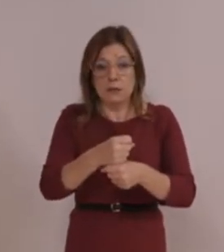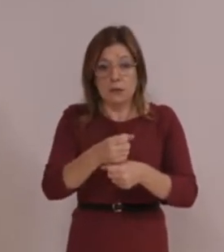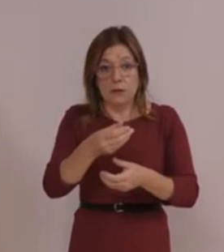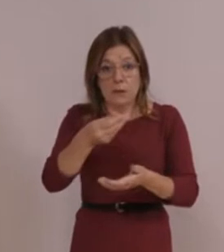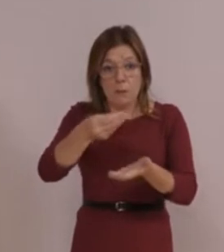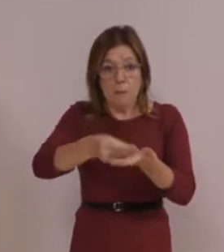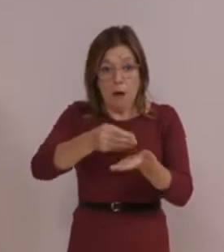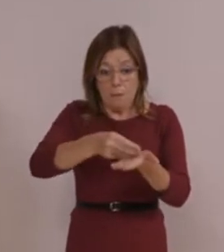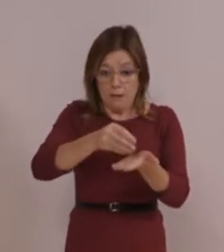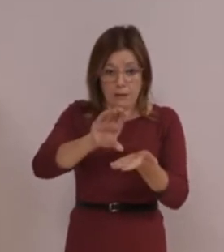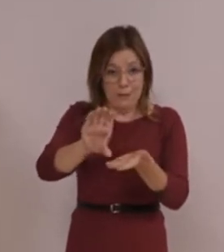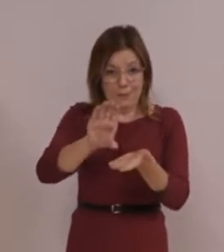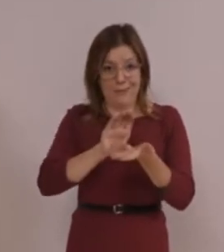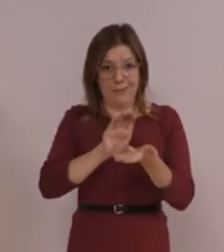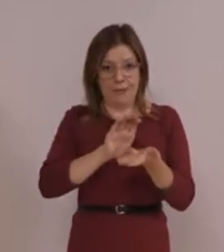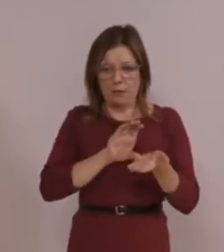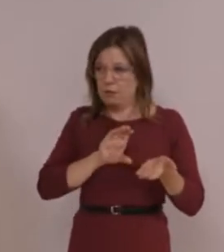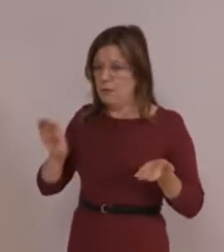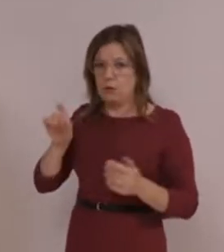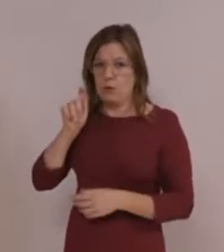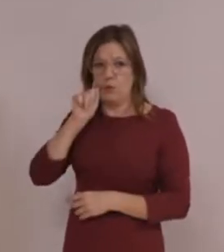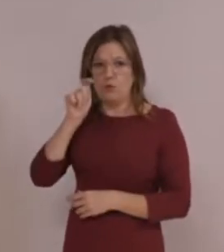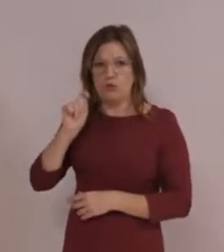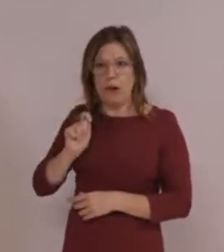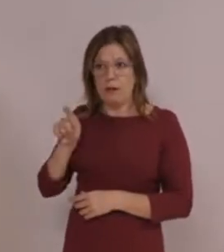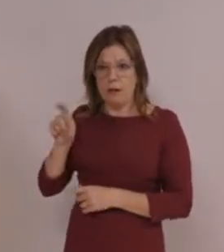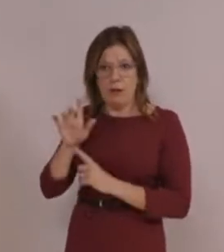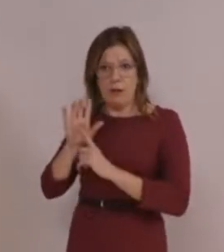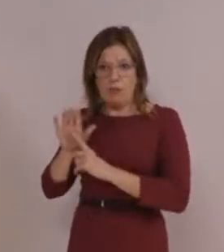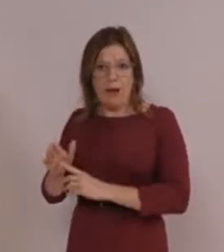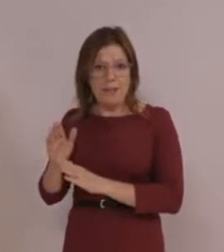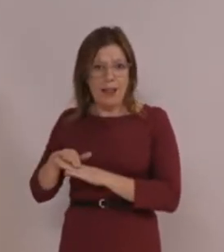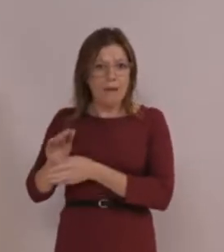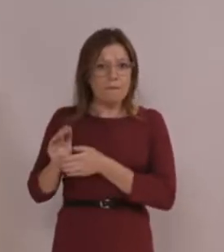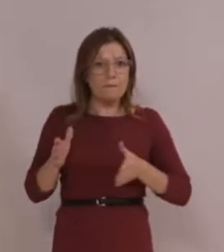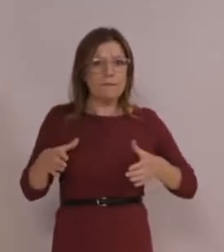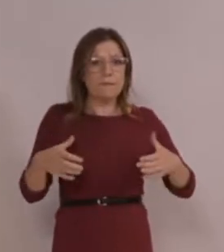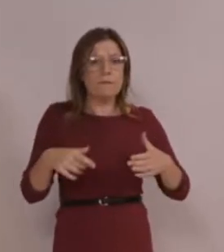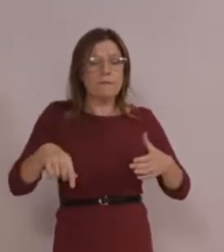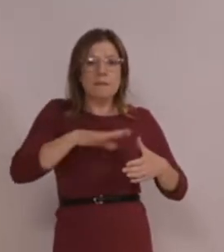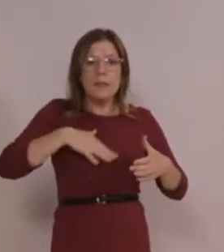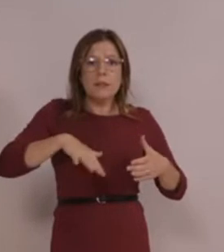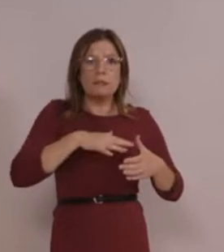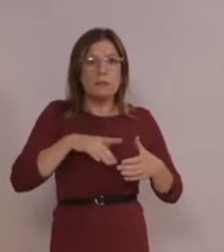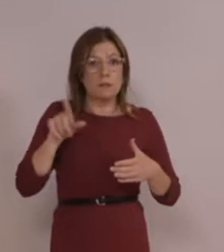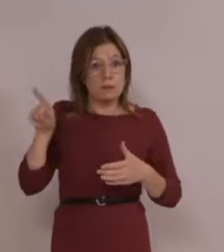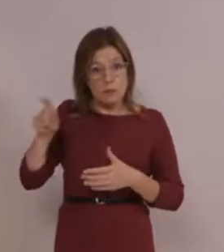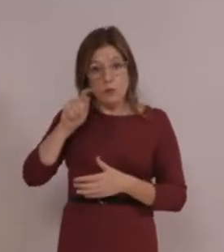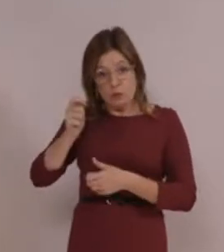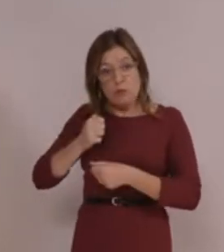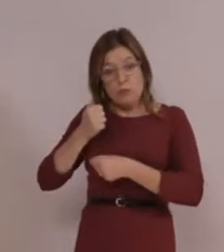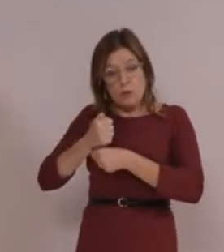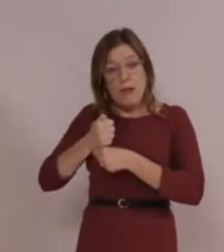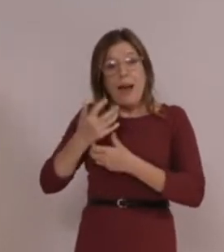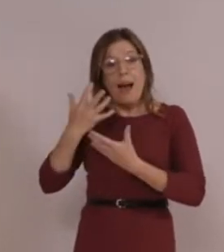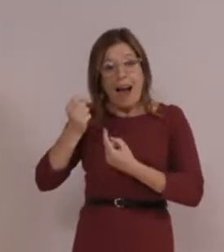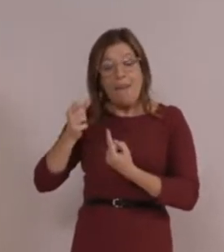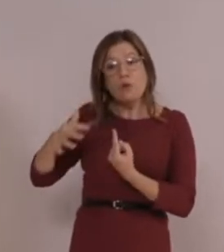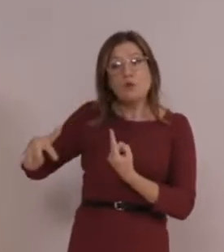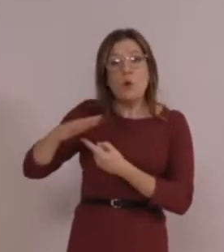the Ukrainian government, that is repressing the left in their own country. A government that is criminalizing